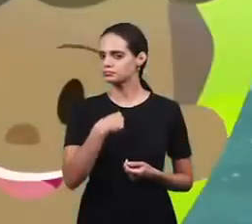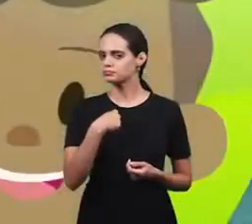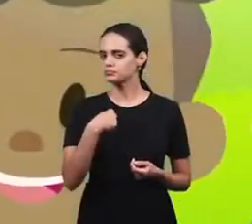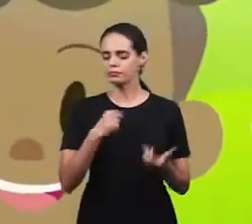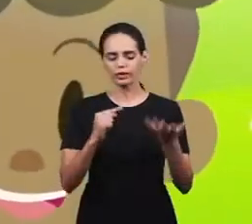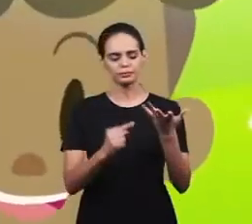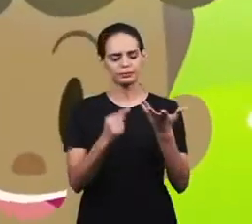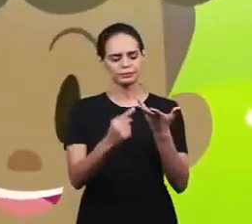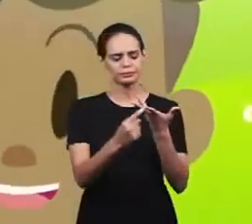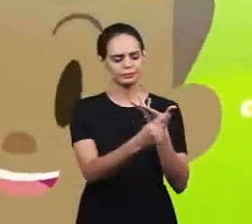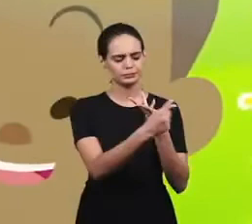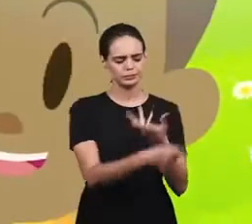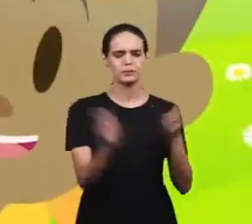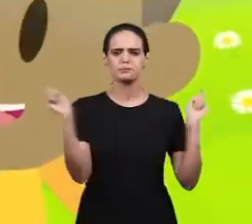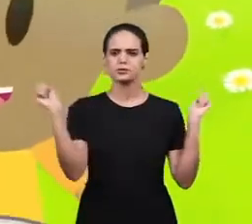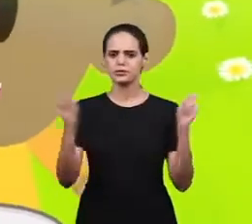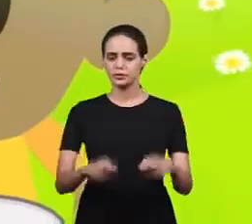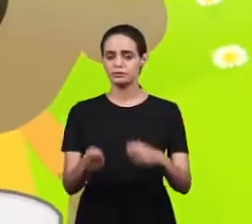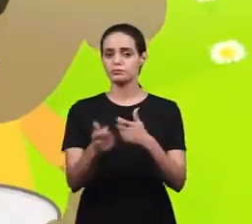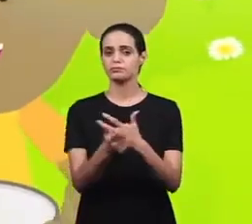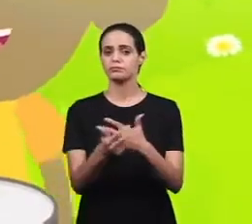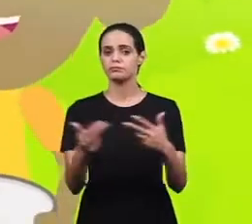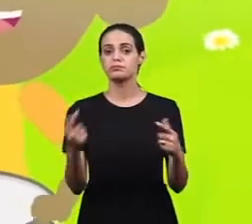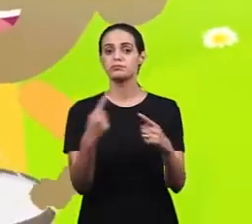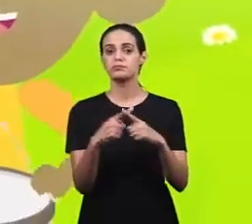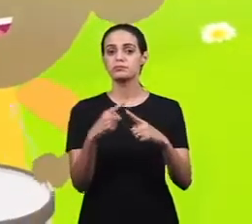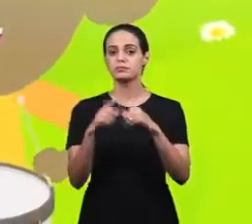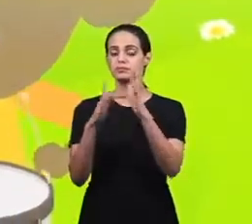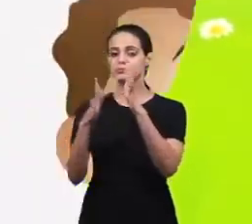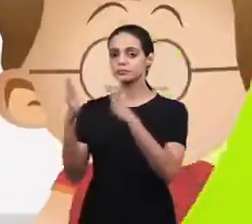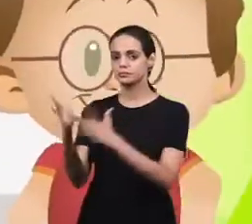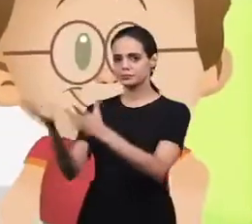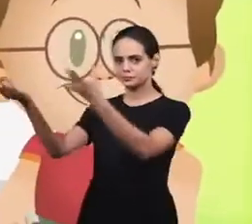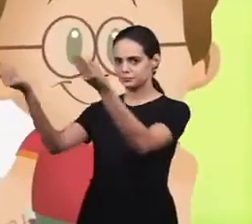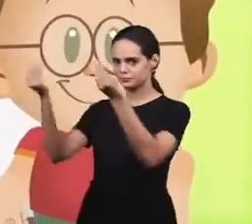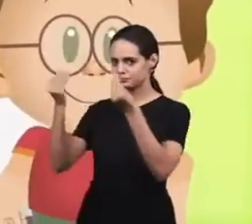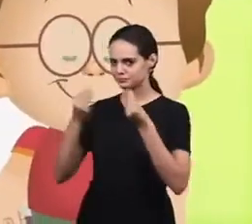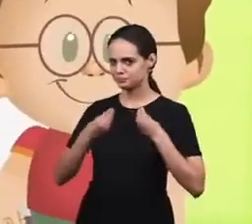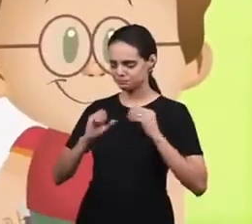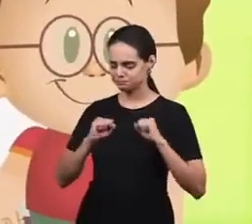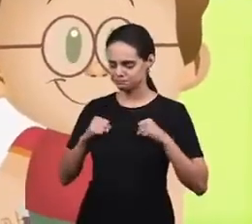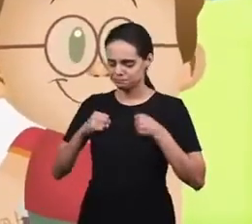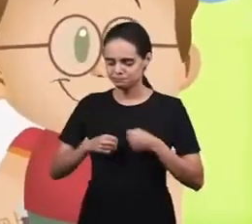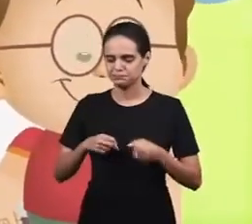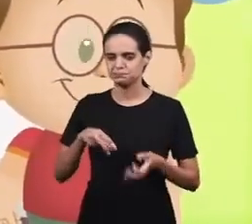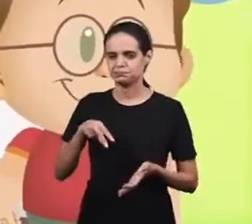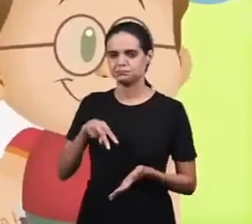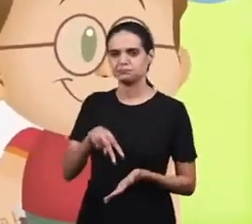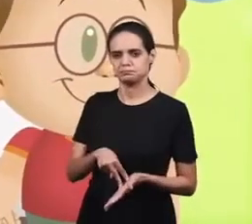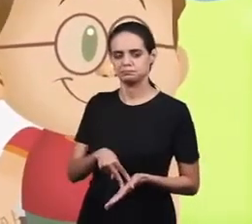I can do all things through He who strengthens me.